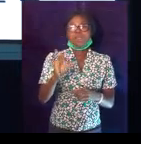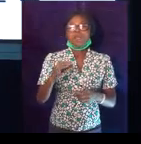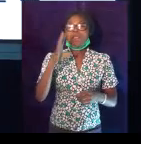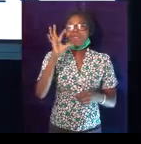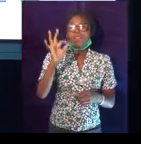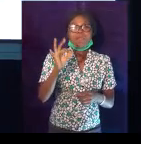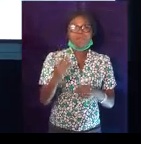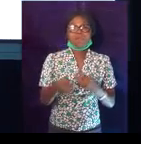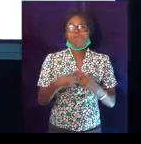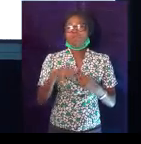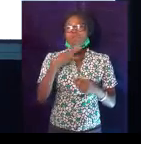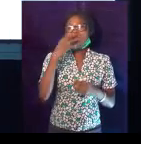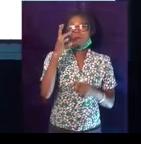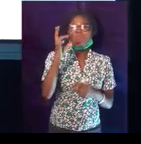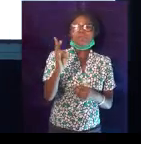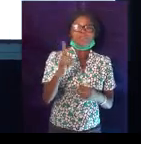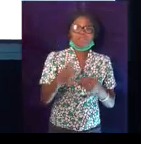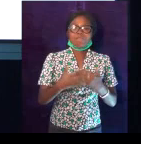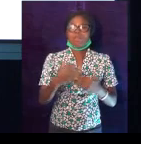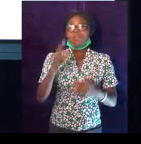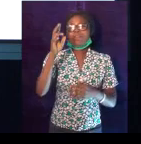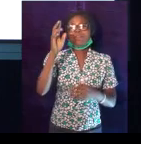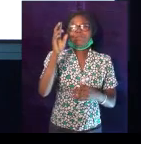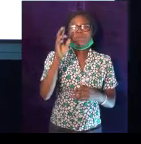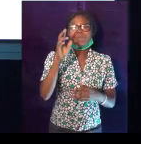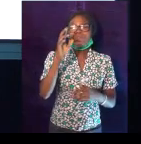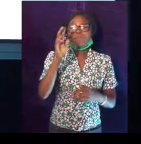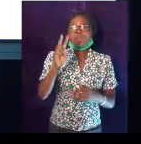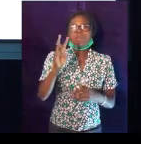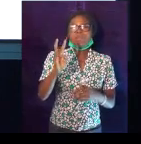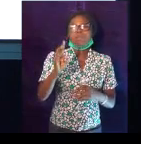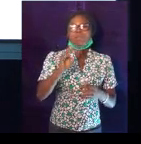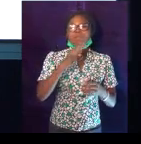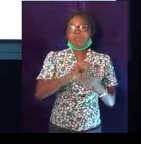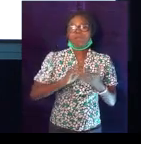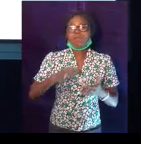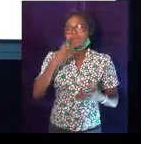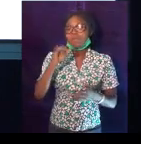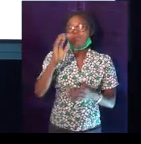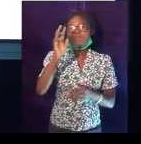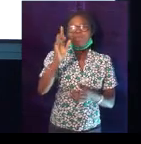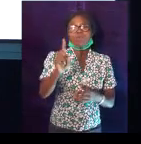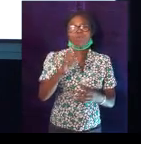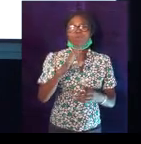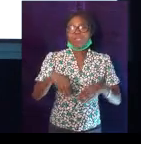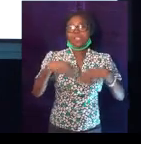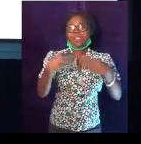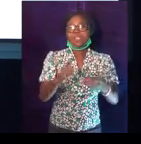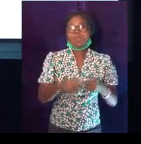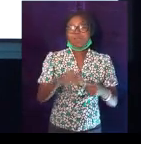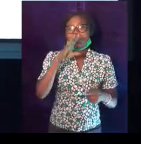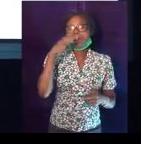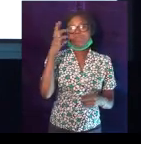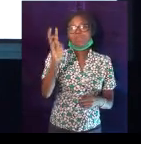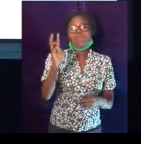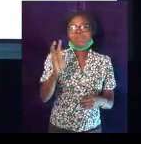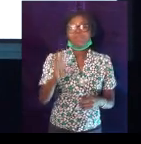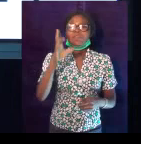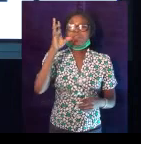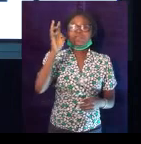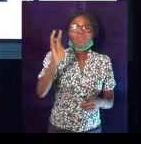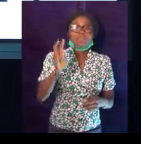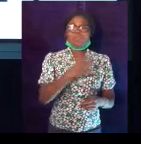9. 9 times 7 is very easy. 7 minus 1, that gives me